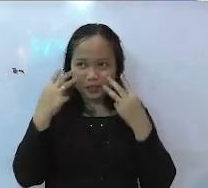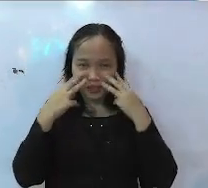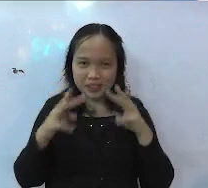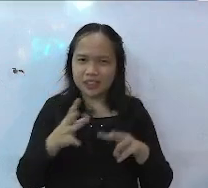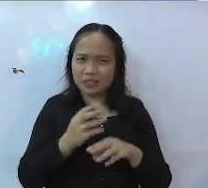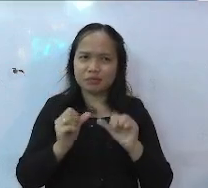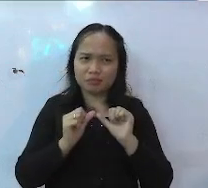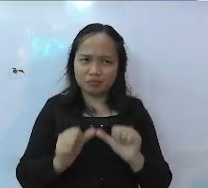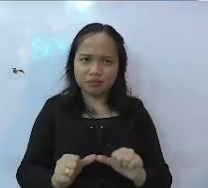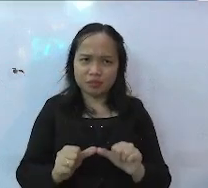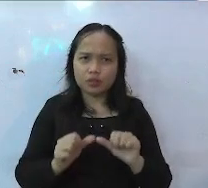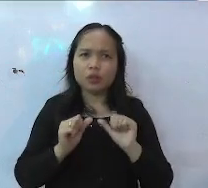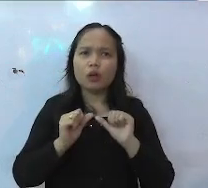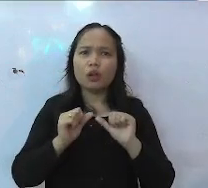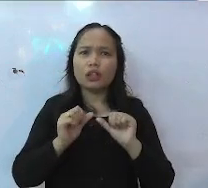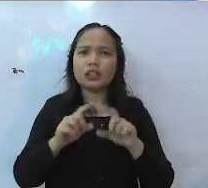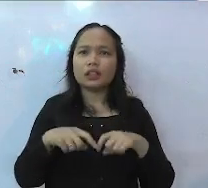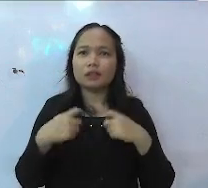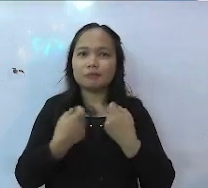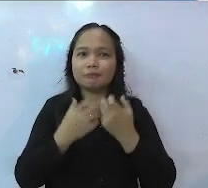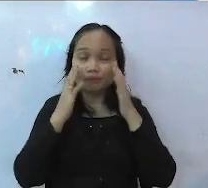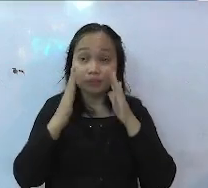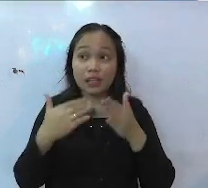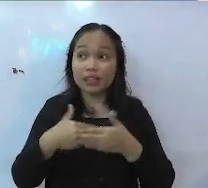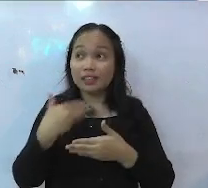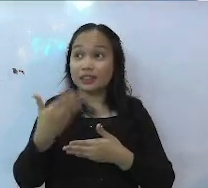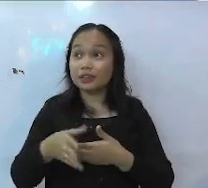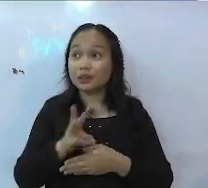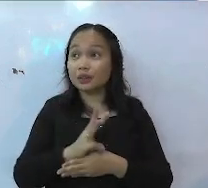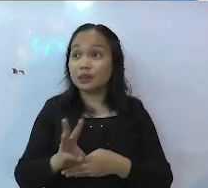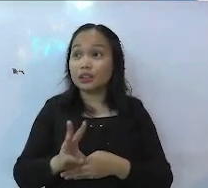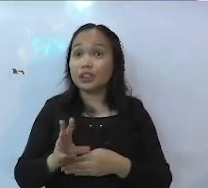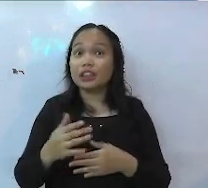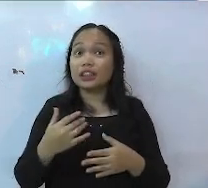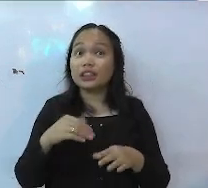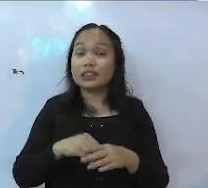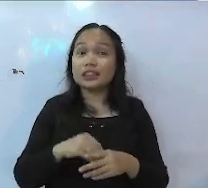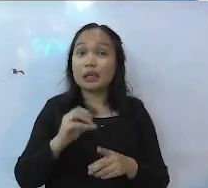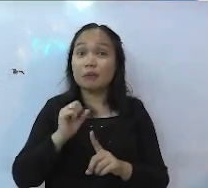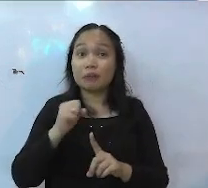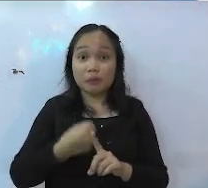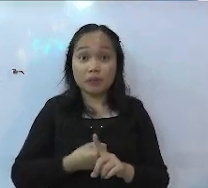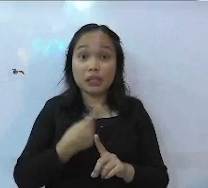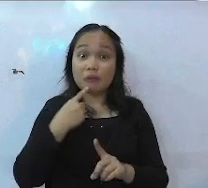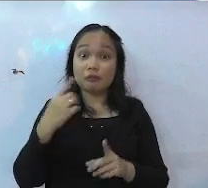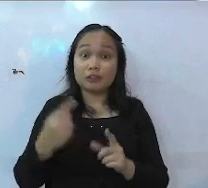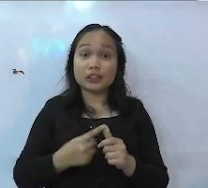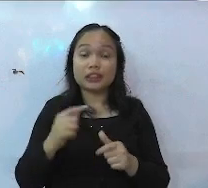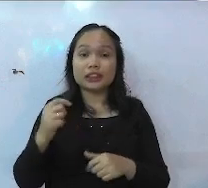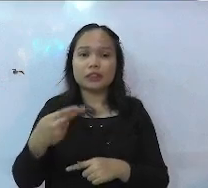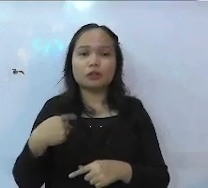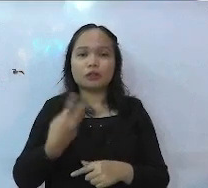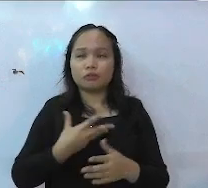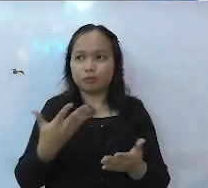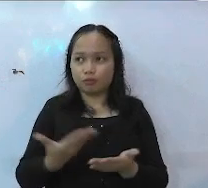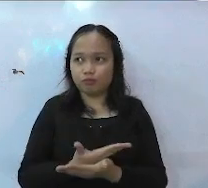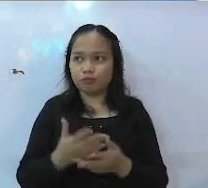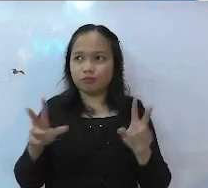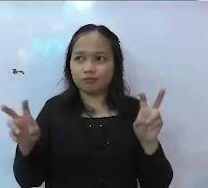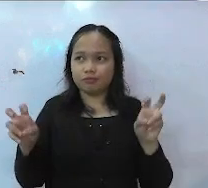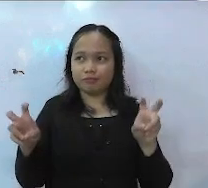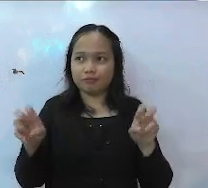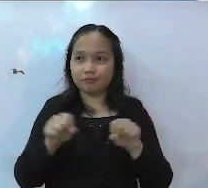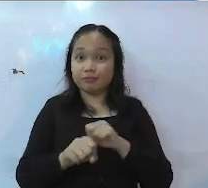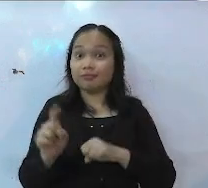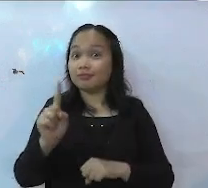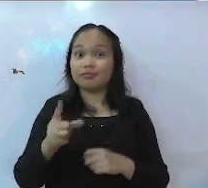growing team Focus next week sa pagbubukas ng September 1st Thursday may bago na naman tayong pag-uusapan so